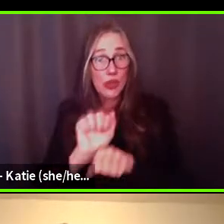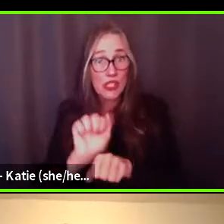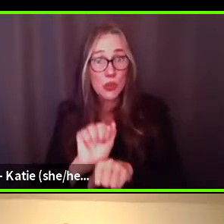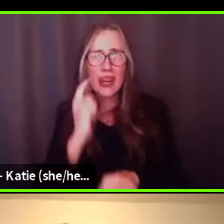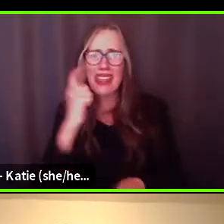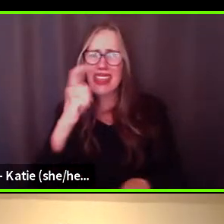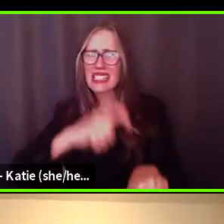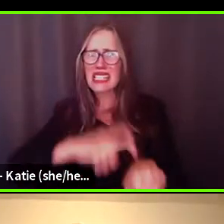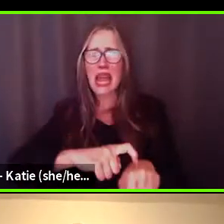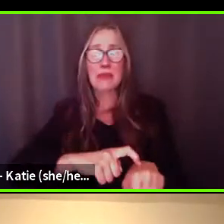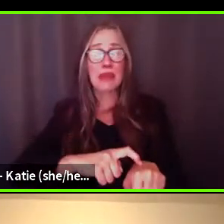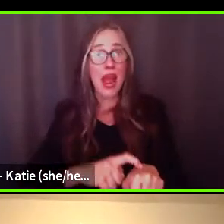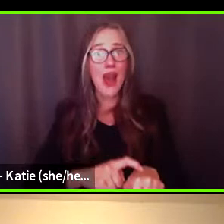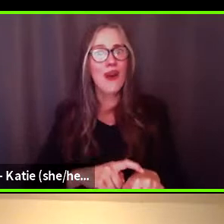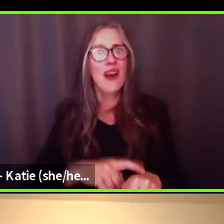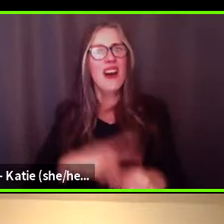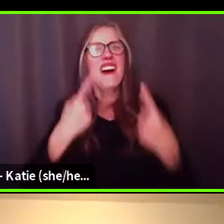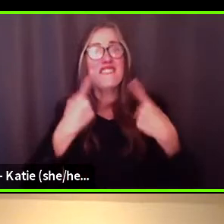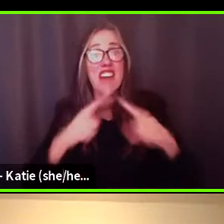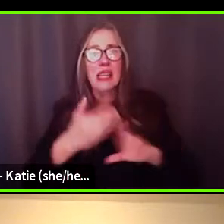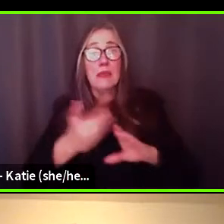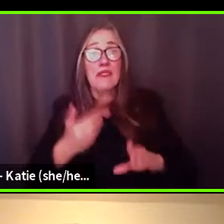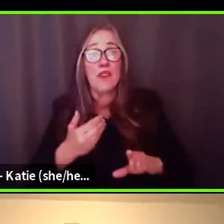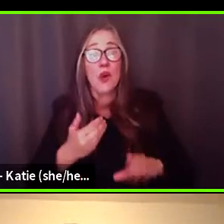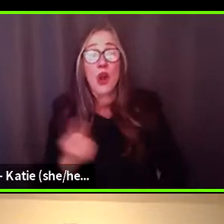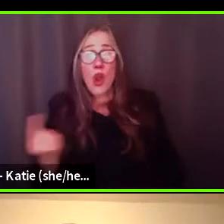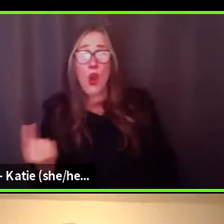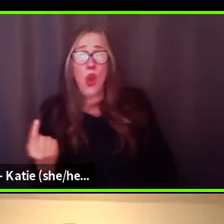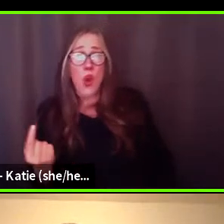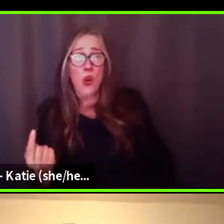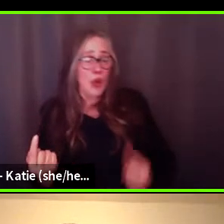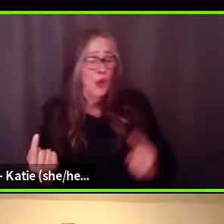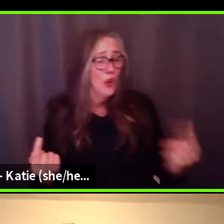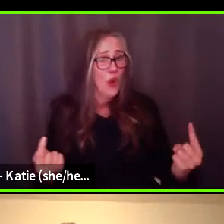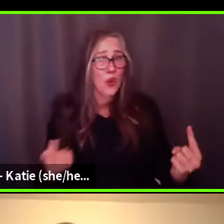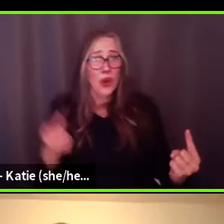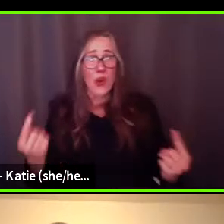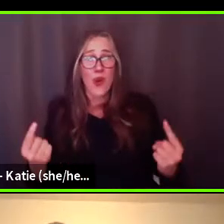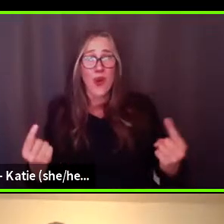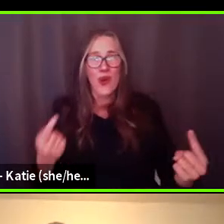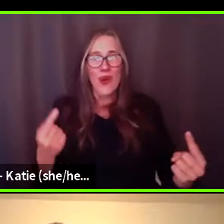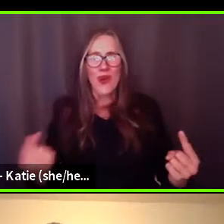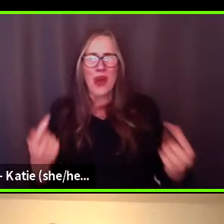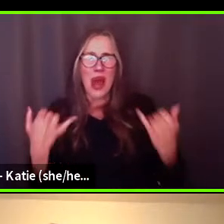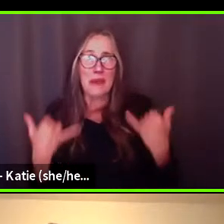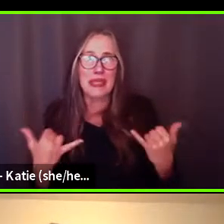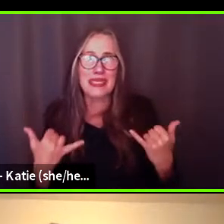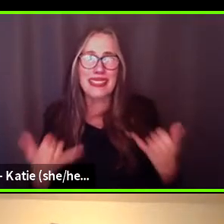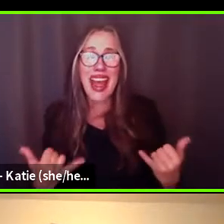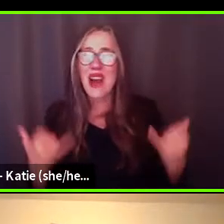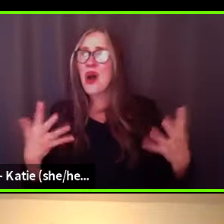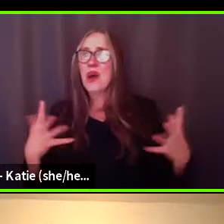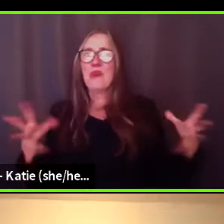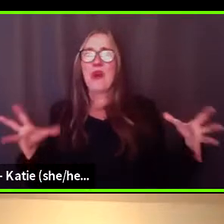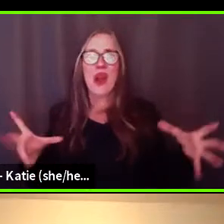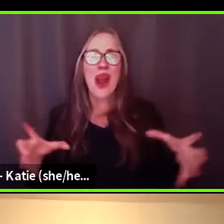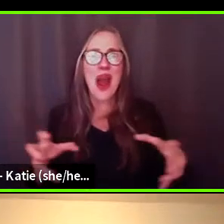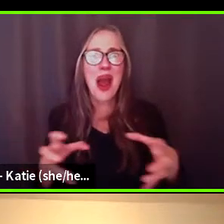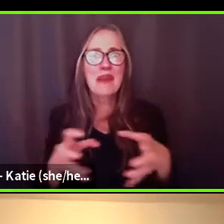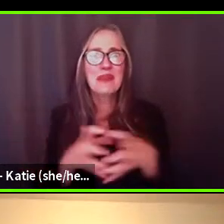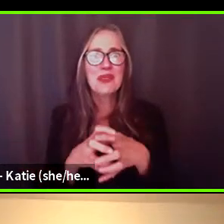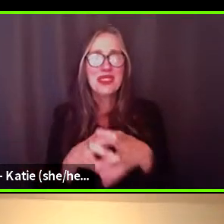of critical mass in this work and that is you know really invigorating for me on a personal and a you know kind of analytical